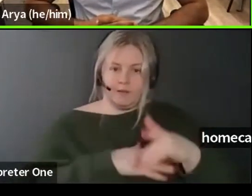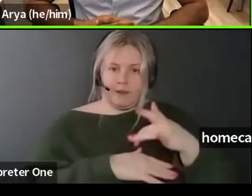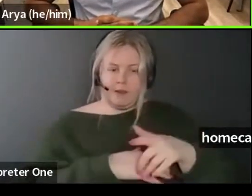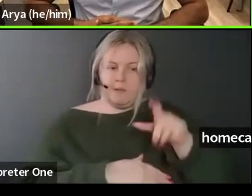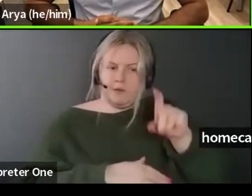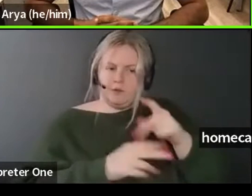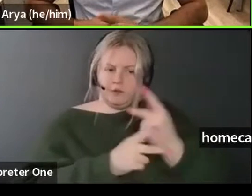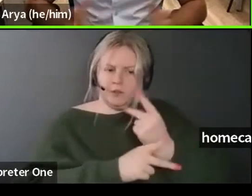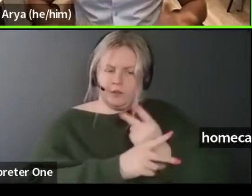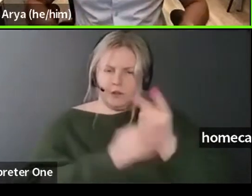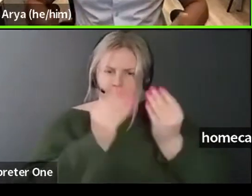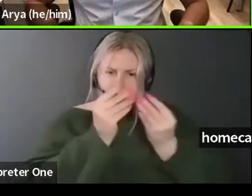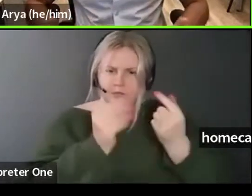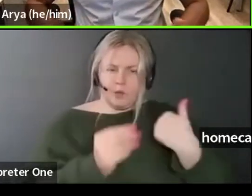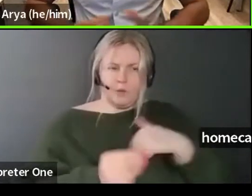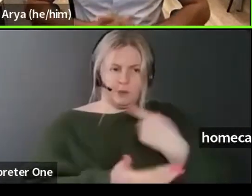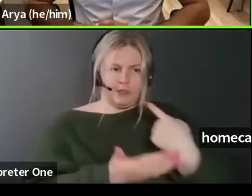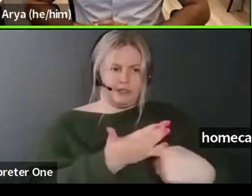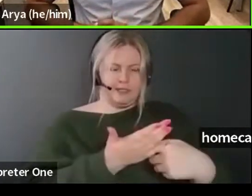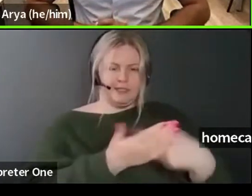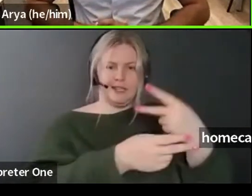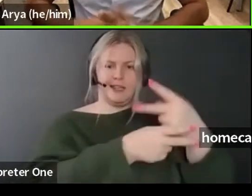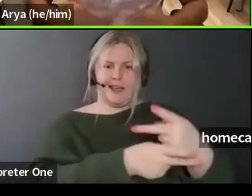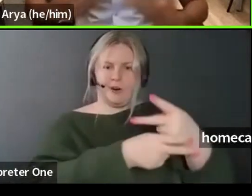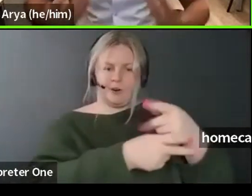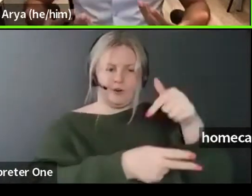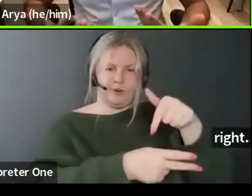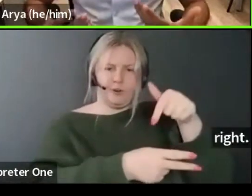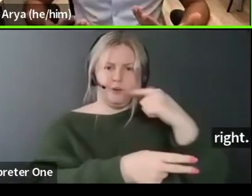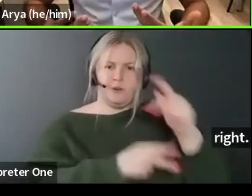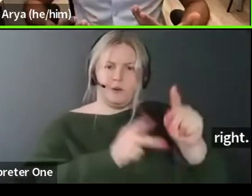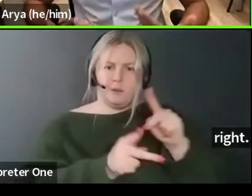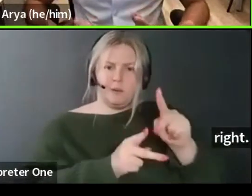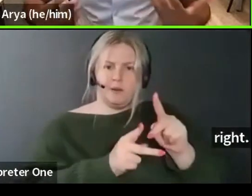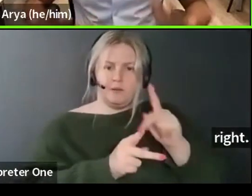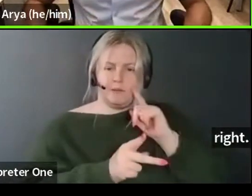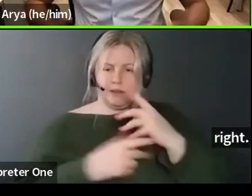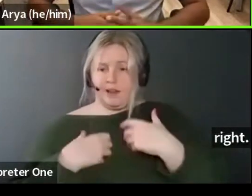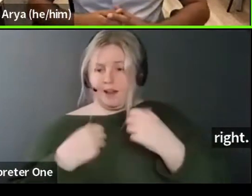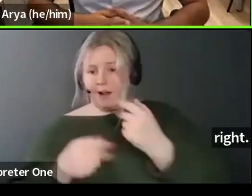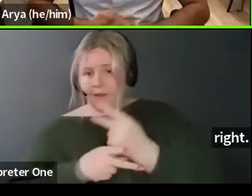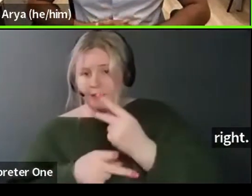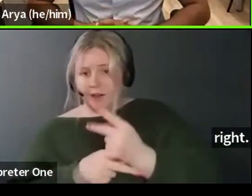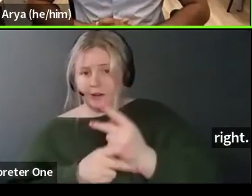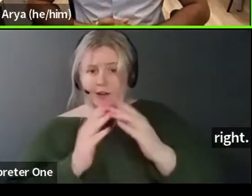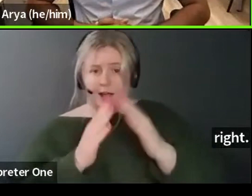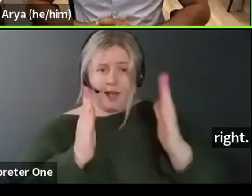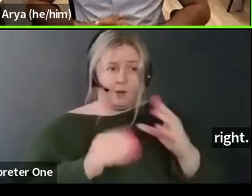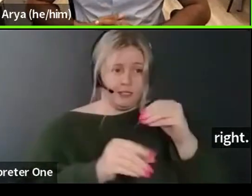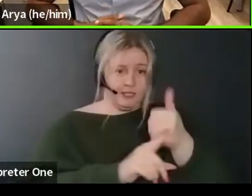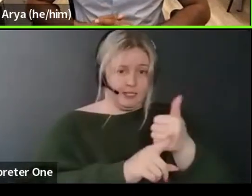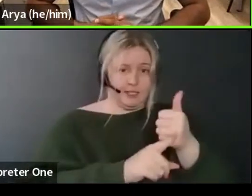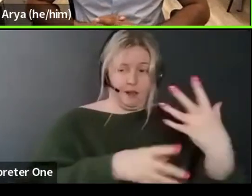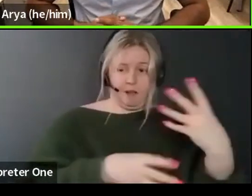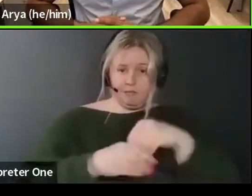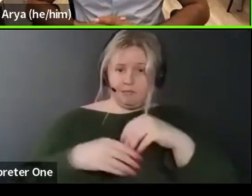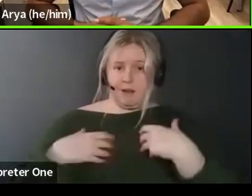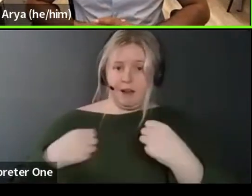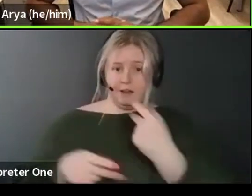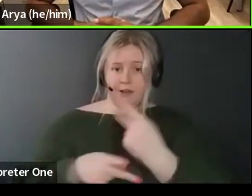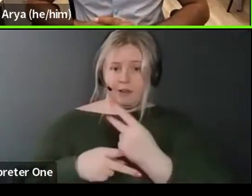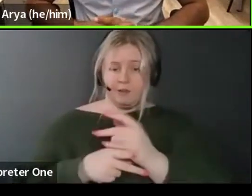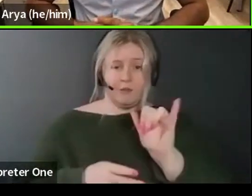think of when we're talking about care for people. And I think of that as healthcare as well. Housing is healthcare. And we should also be thinking